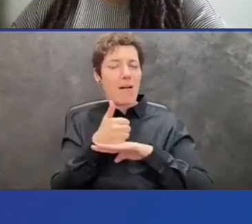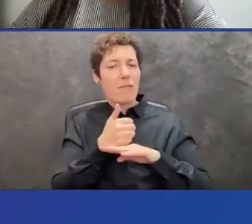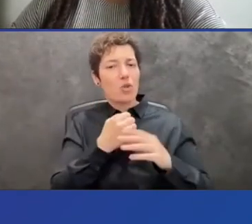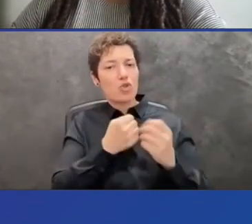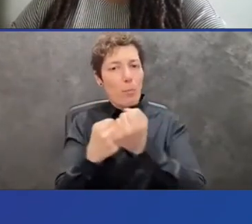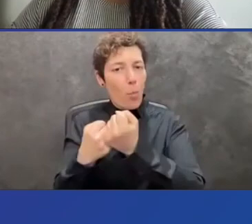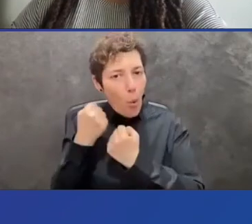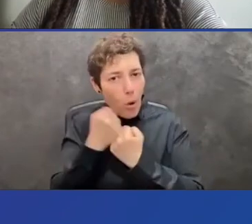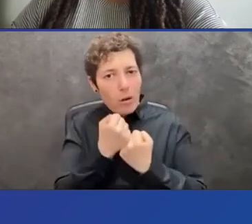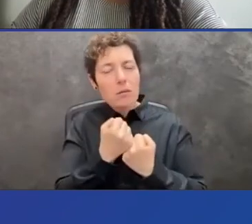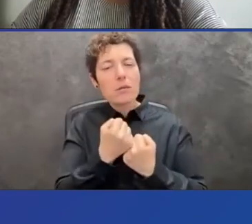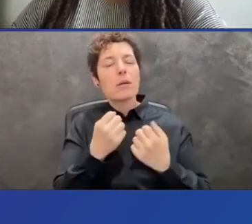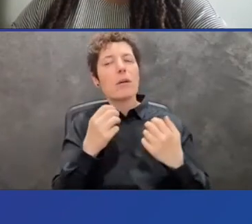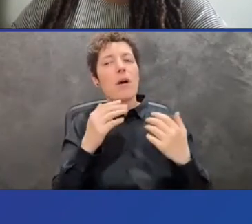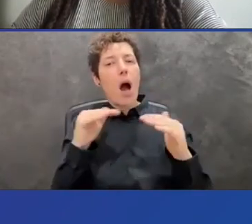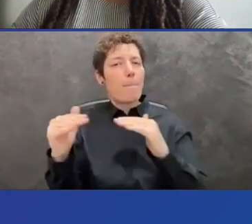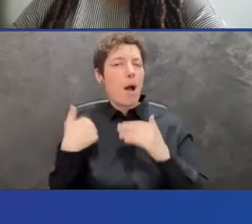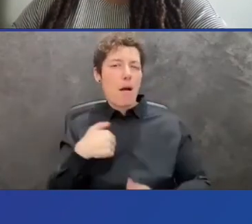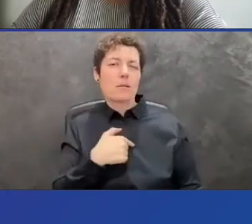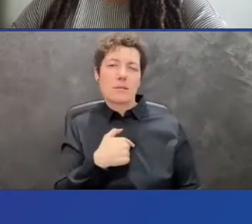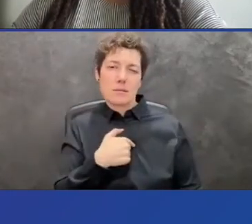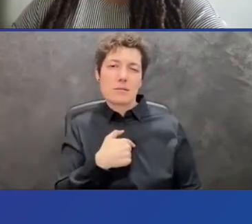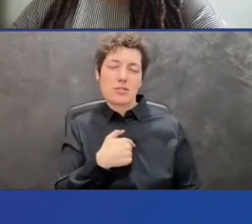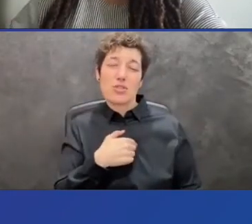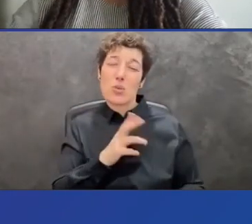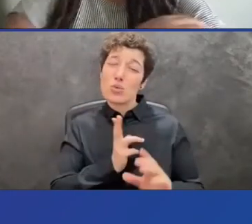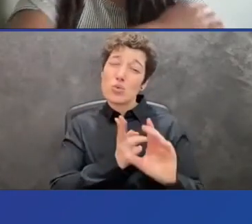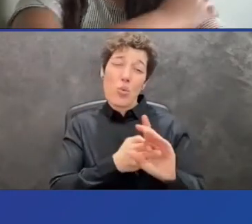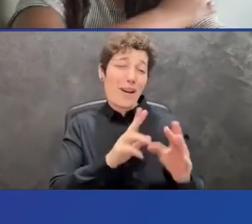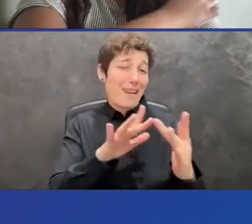those networks out there, and like when I